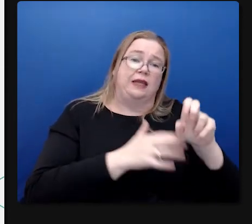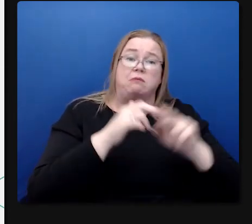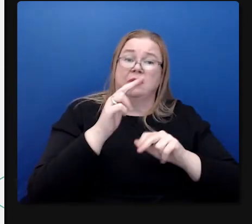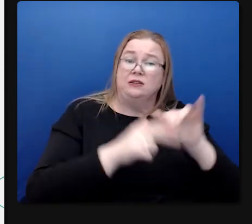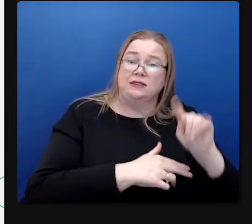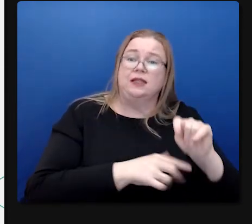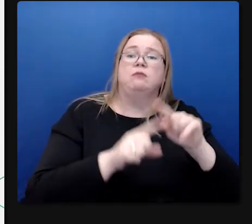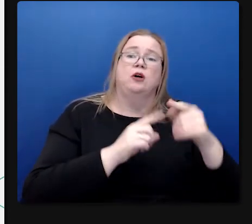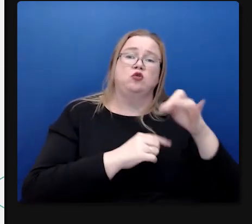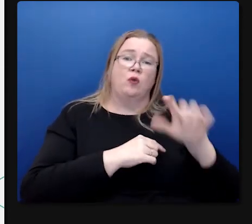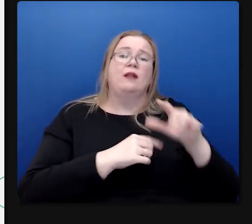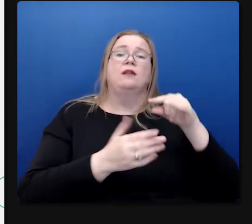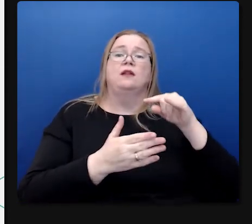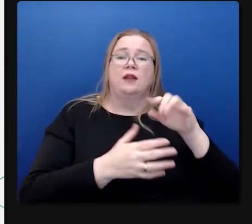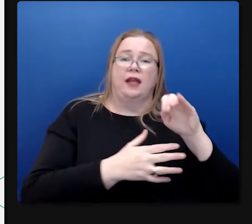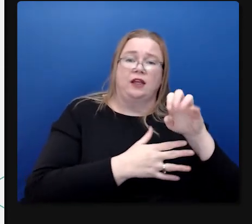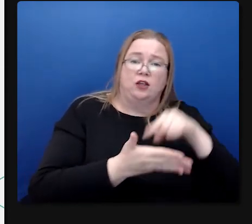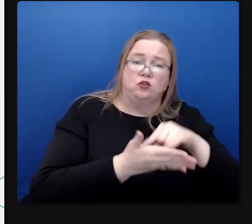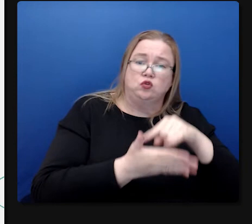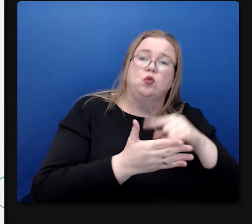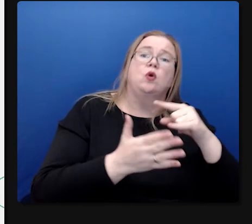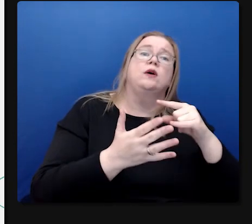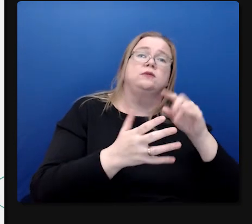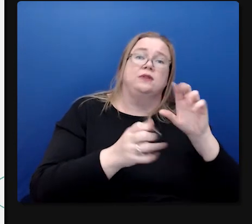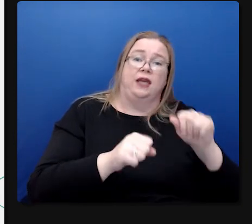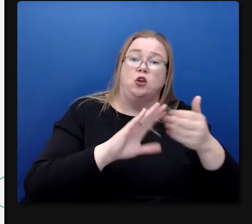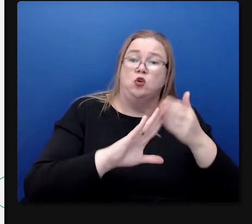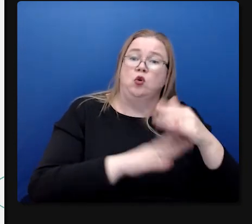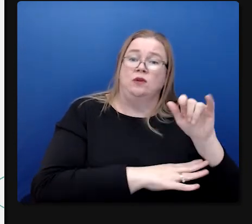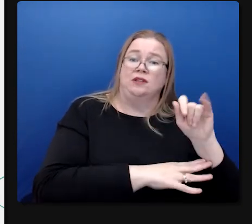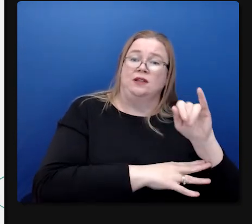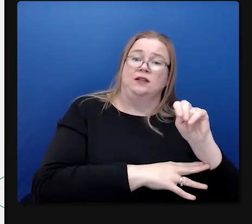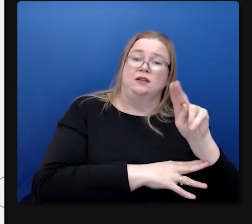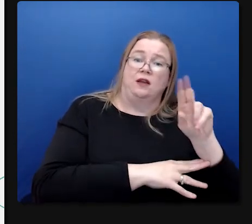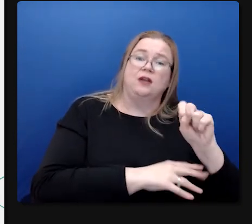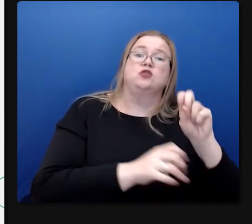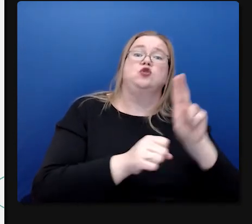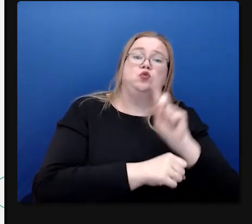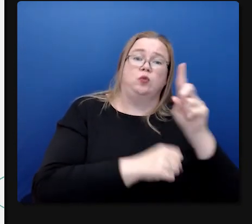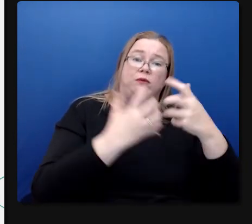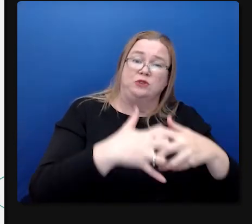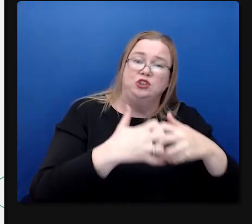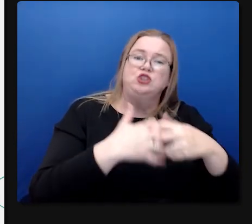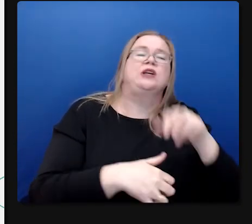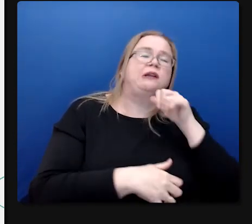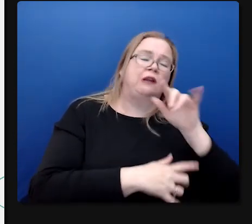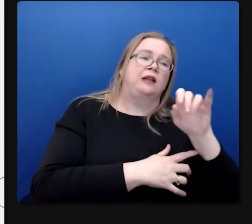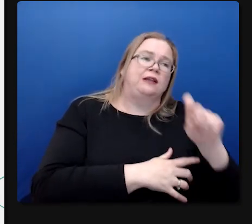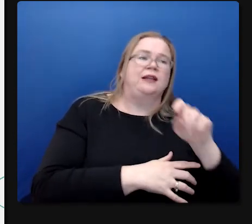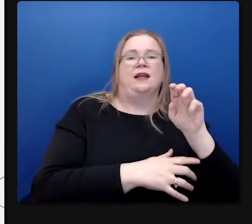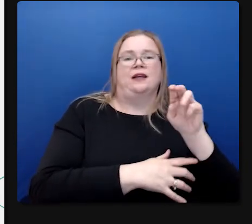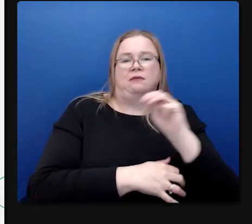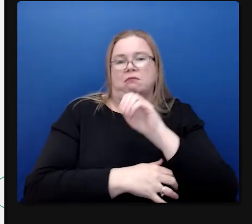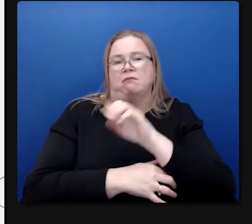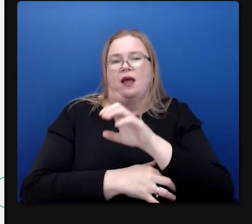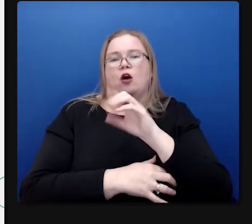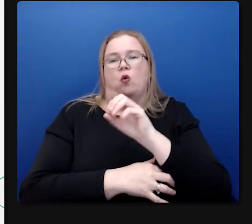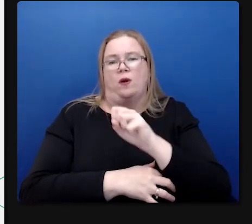build it, but Gradle and Android Studio can run on Linux, so we can use a single machine instead of needing to do that Linux and macOS hop.